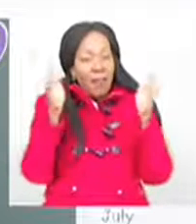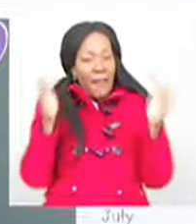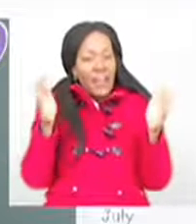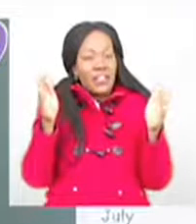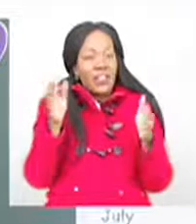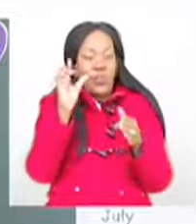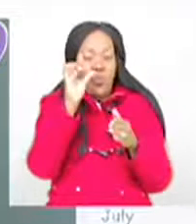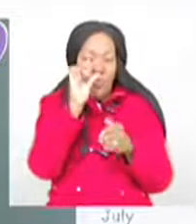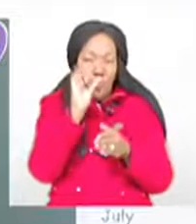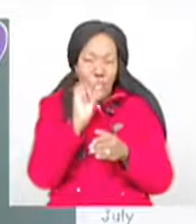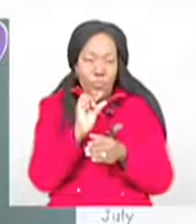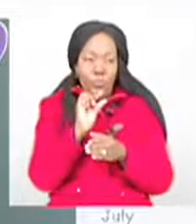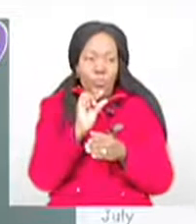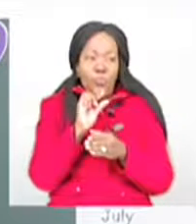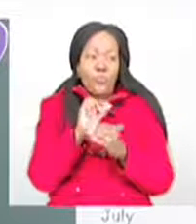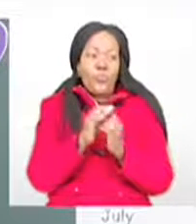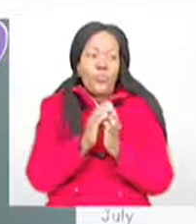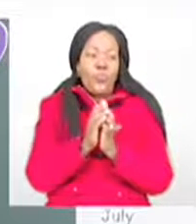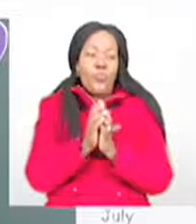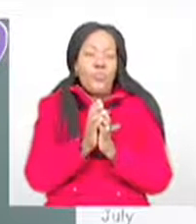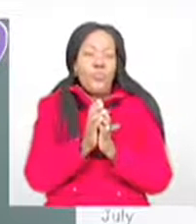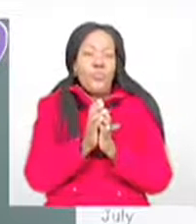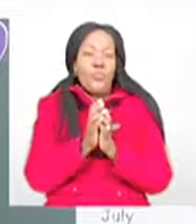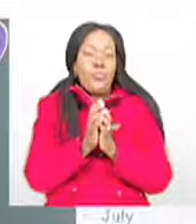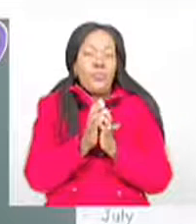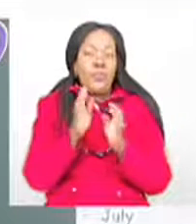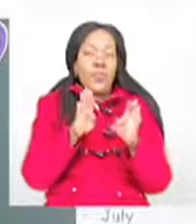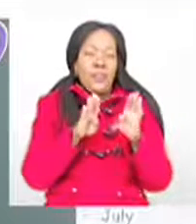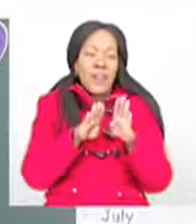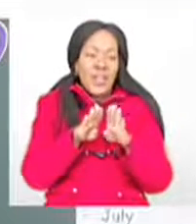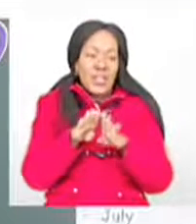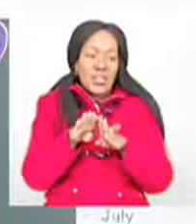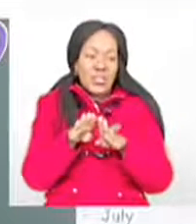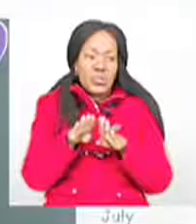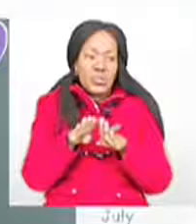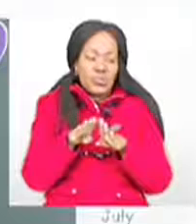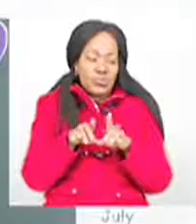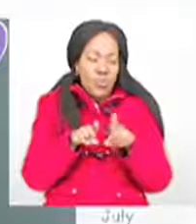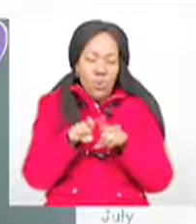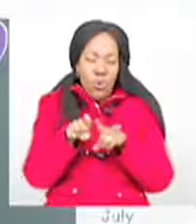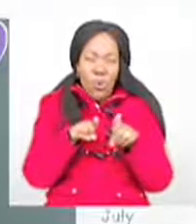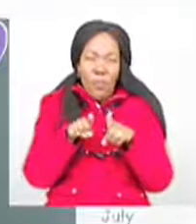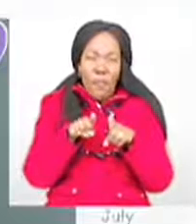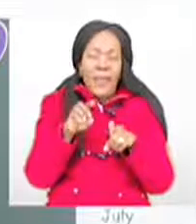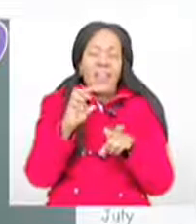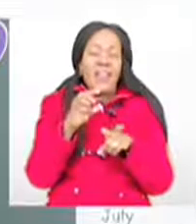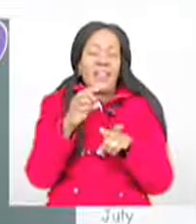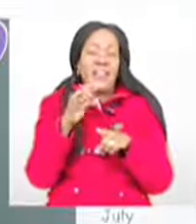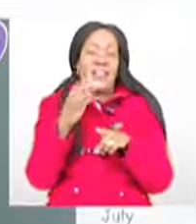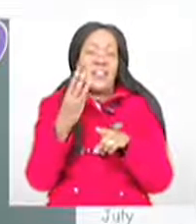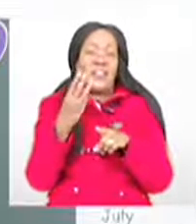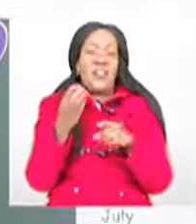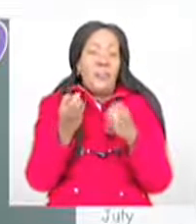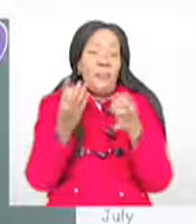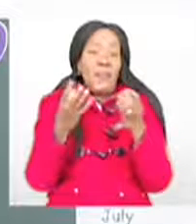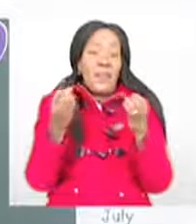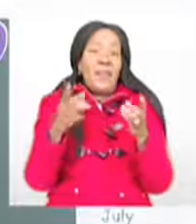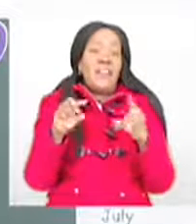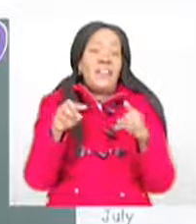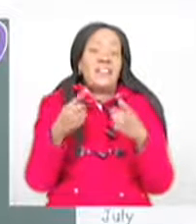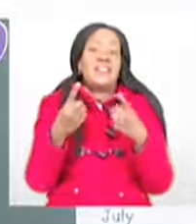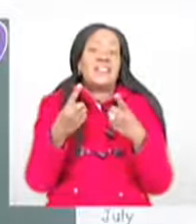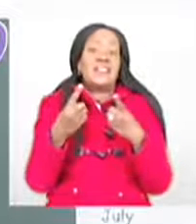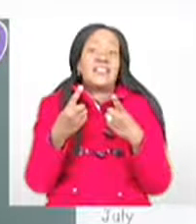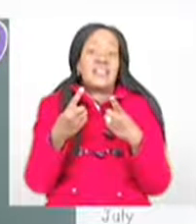and smallest when we are comparing 3 or more things. Let's look